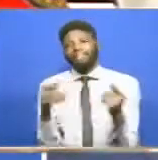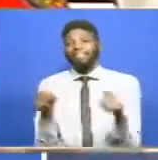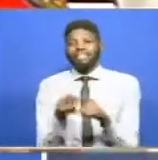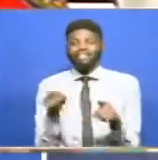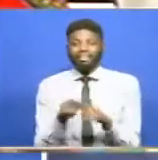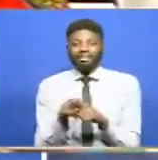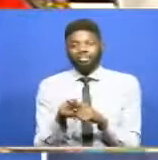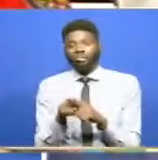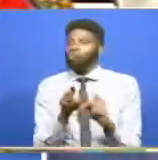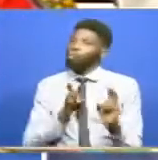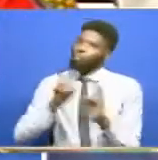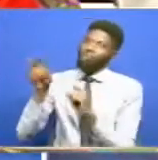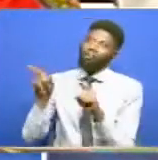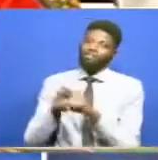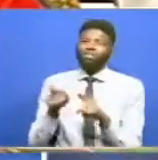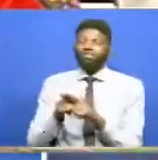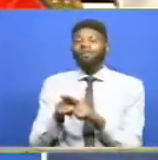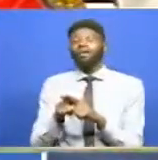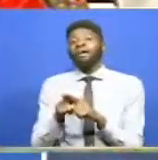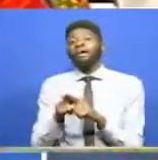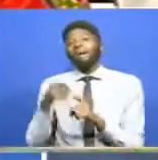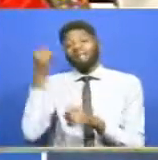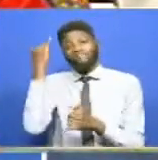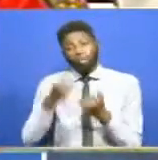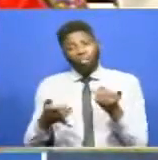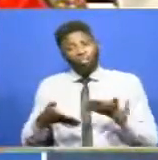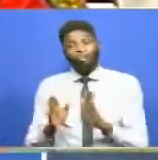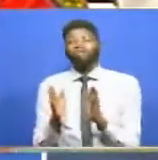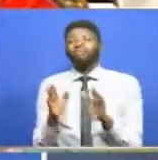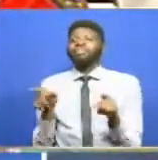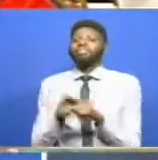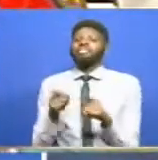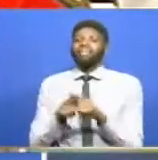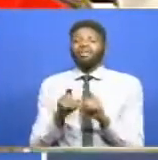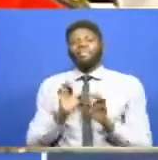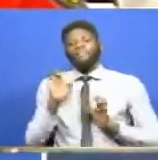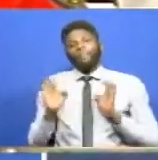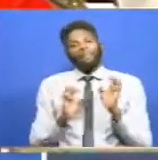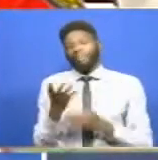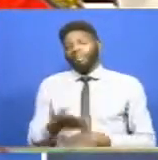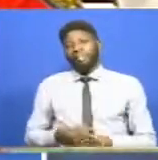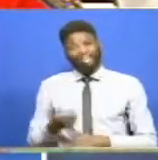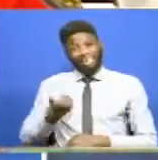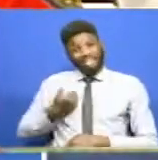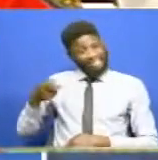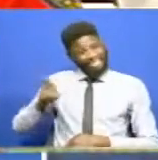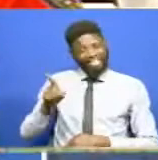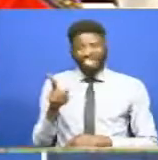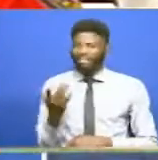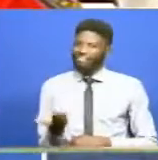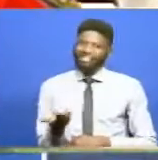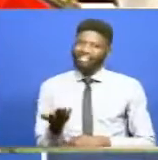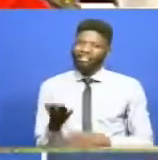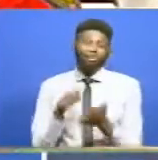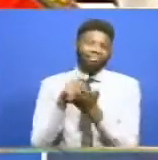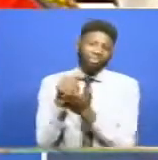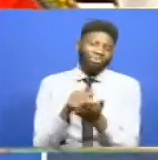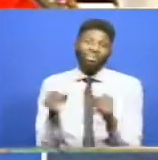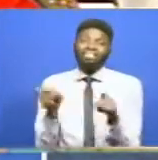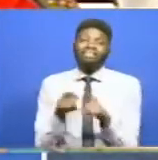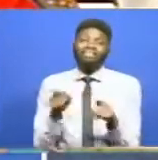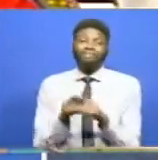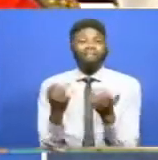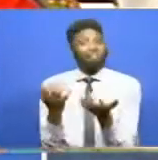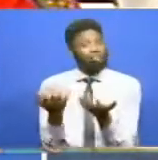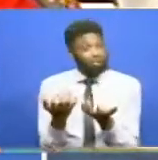her, and the last born is a toddler. So with such a girl, and when you see her, she's so fragile, and she needs that